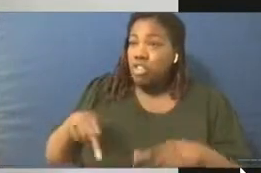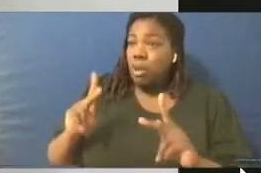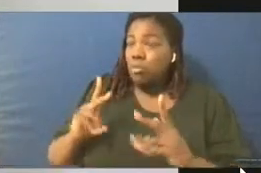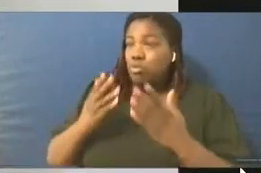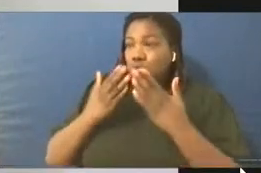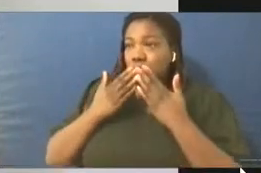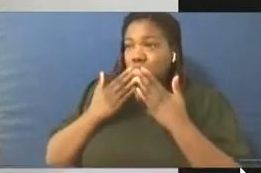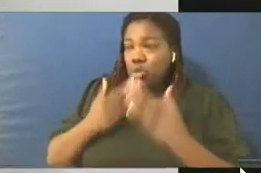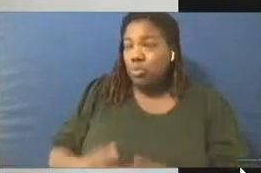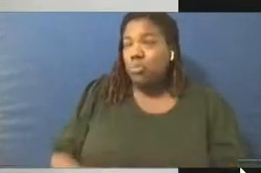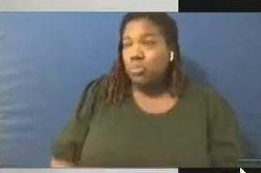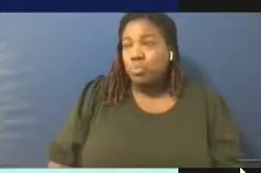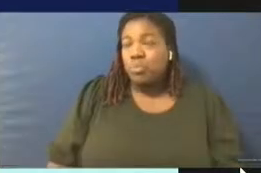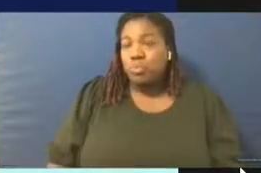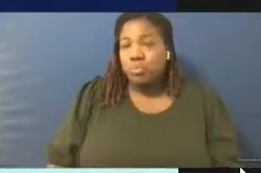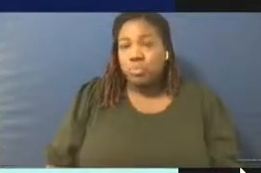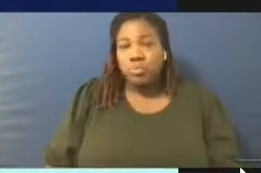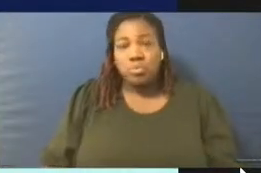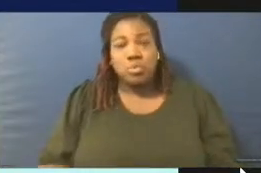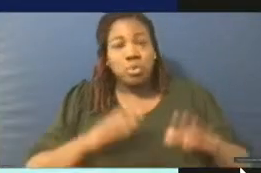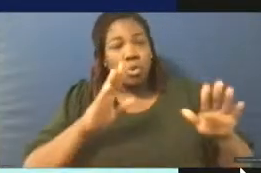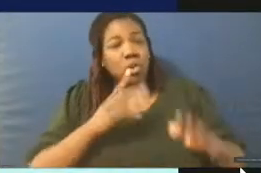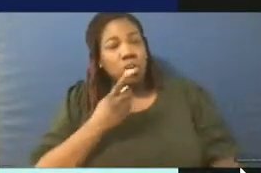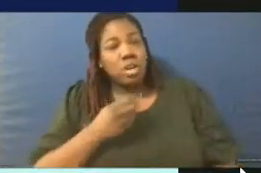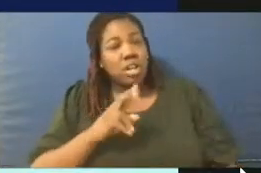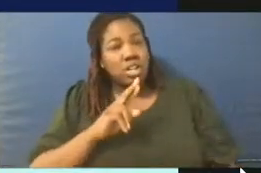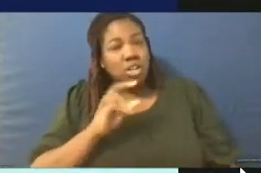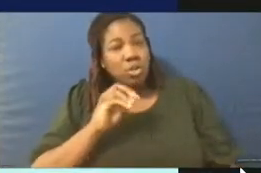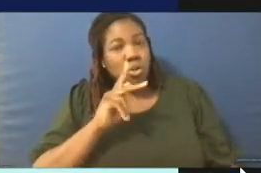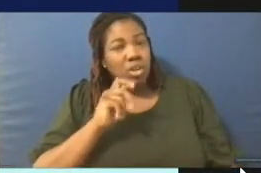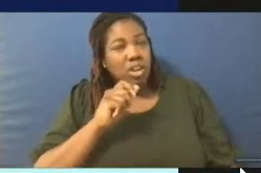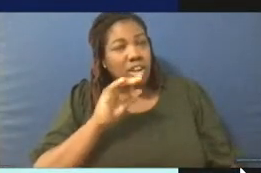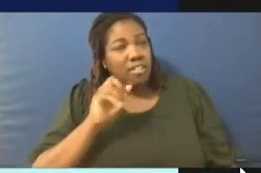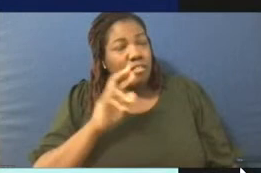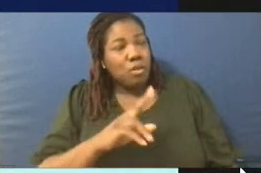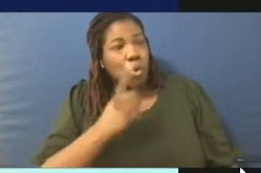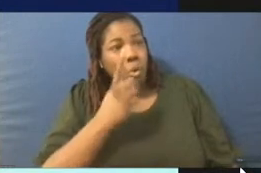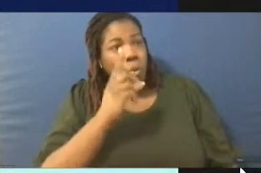thank you. Wonderful. Dr. Okafor, I believe we have one more subcommittee.